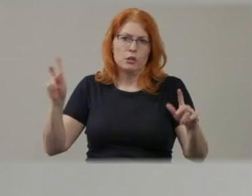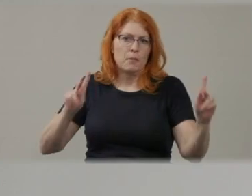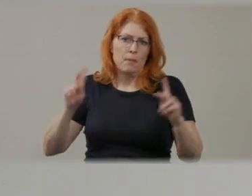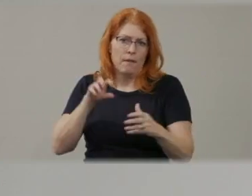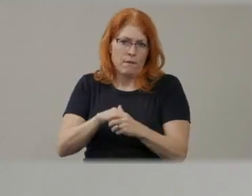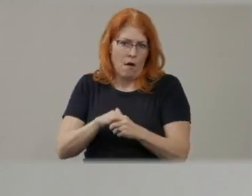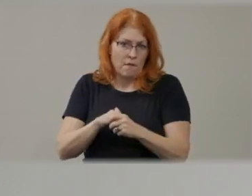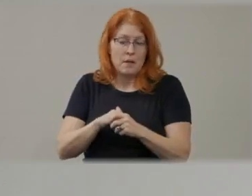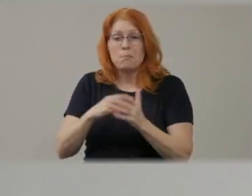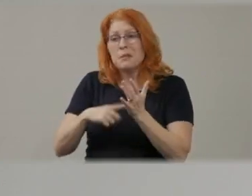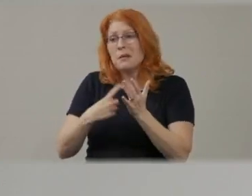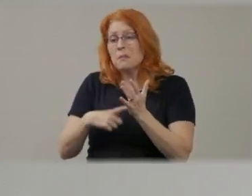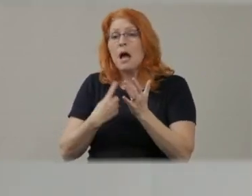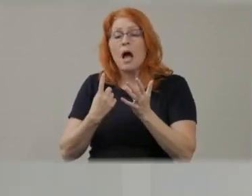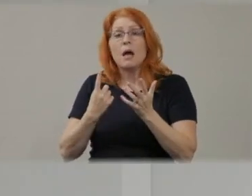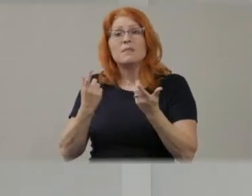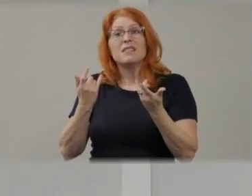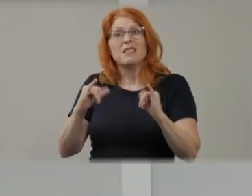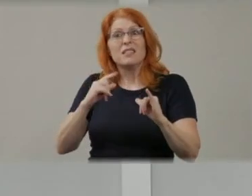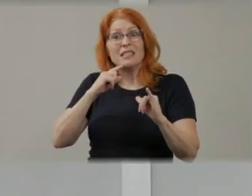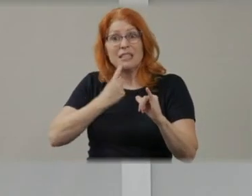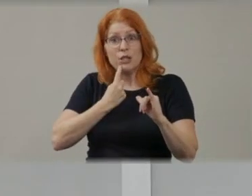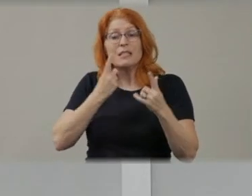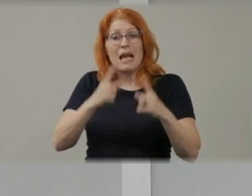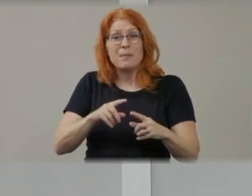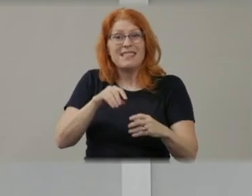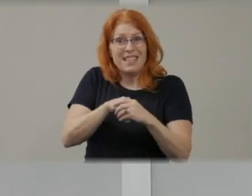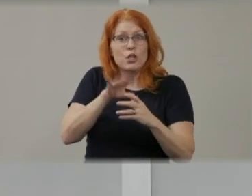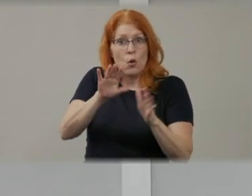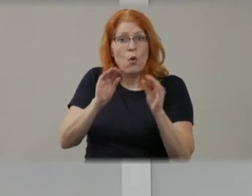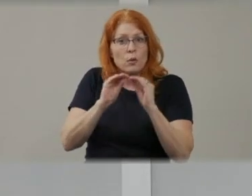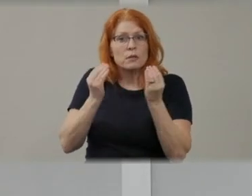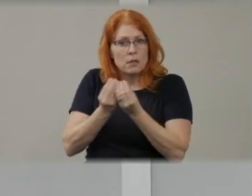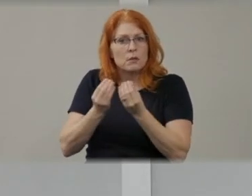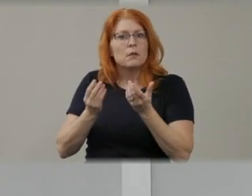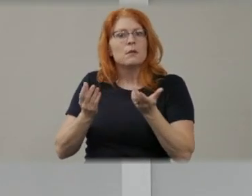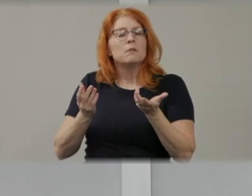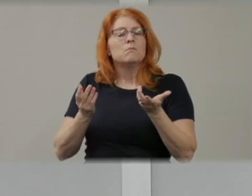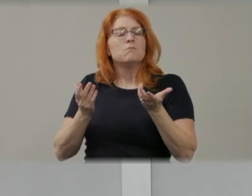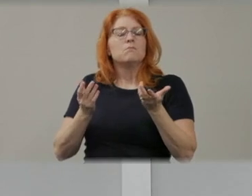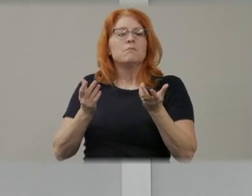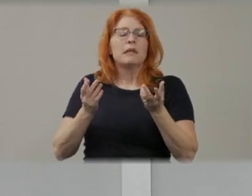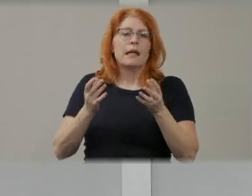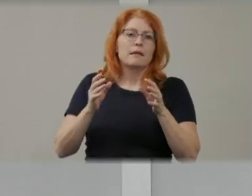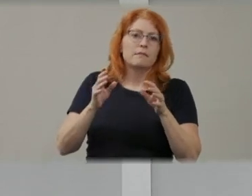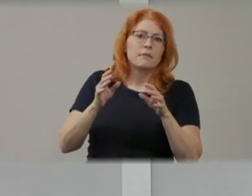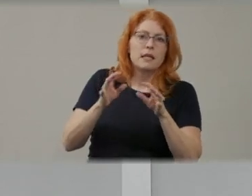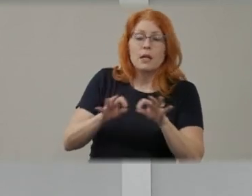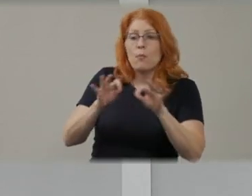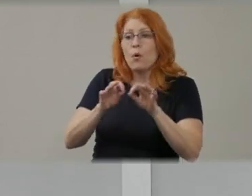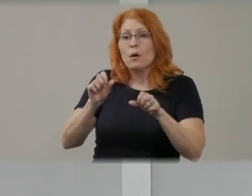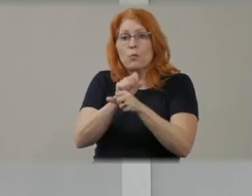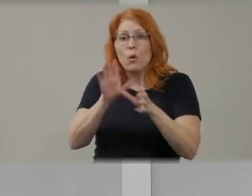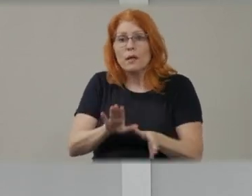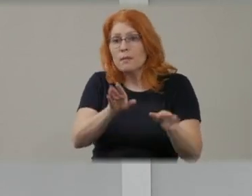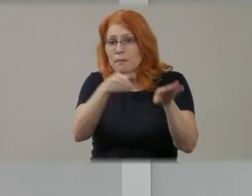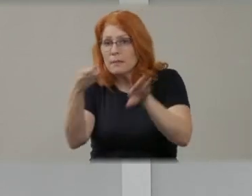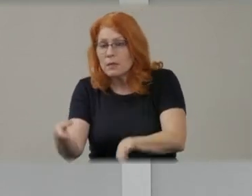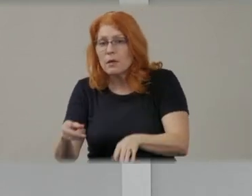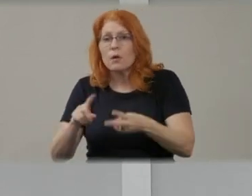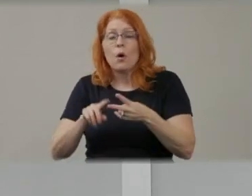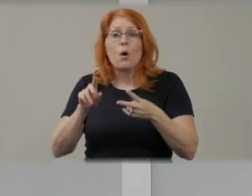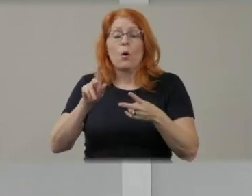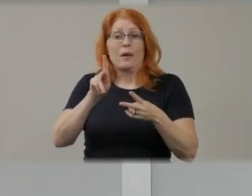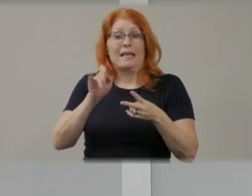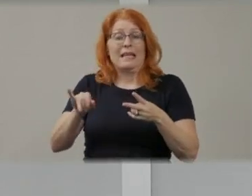it might be a significant thing that happens in your organization. A key employee passes away, or a key